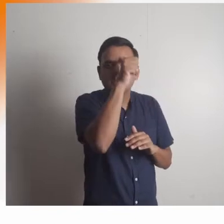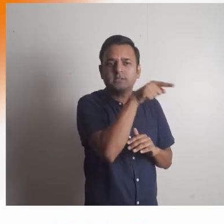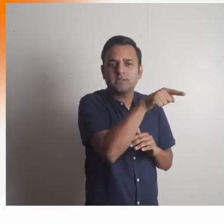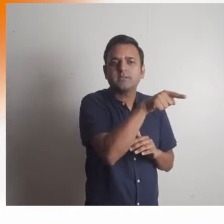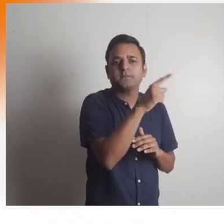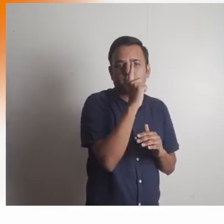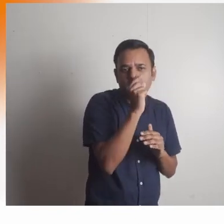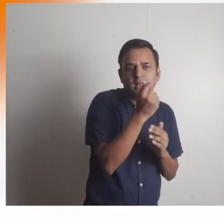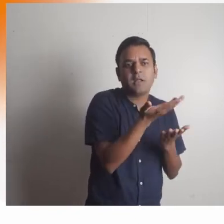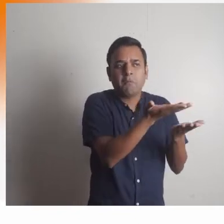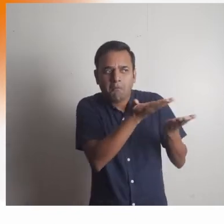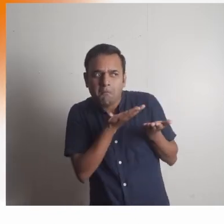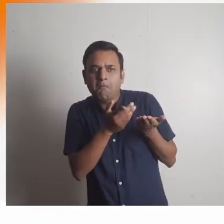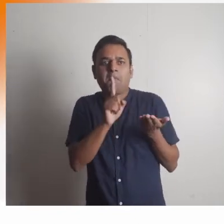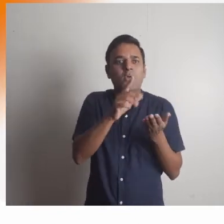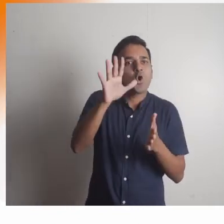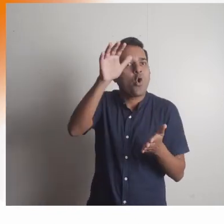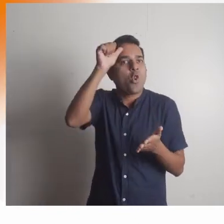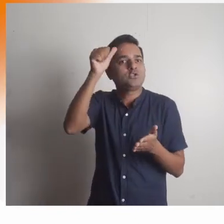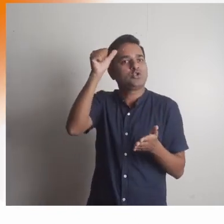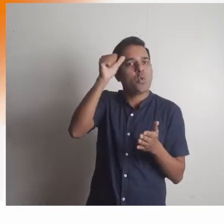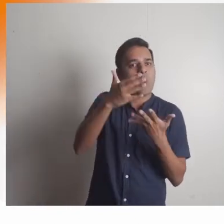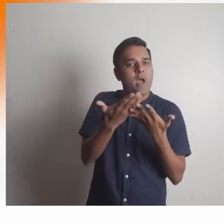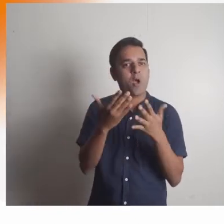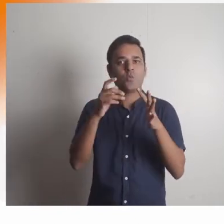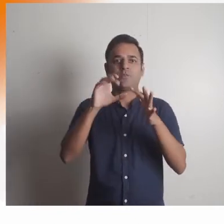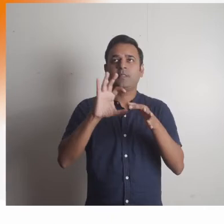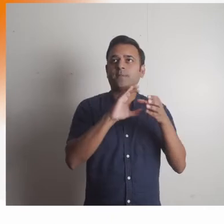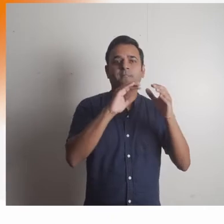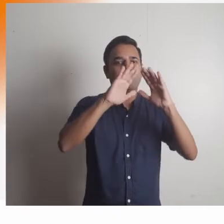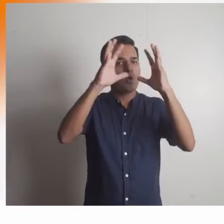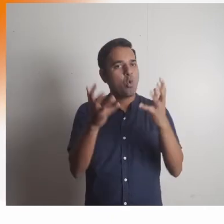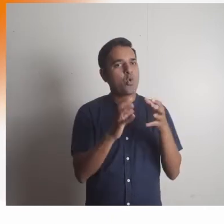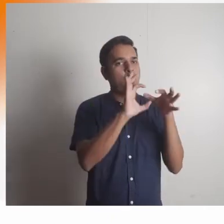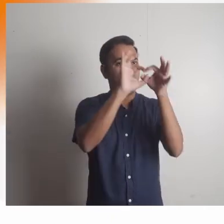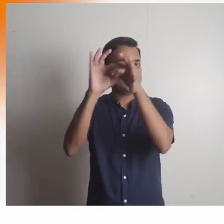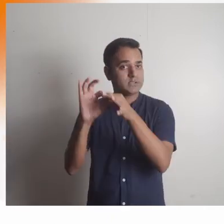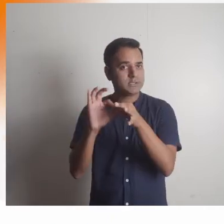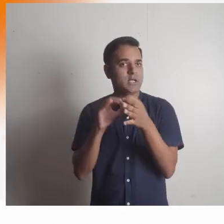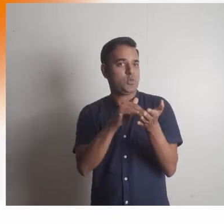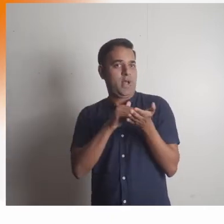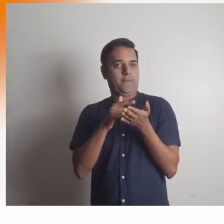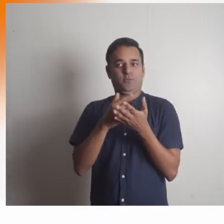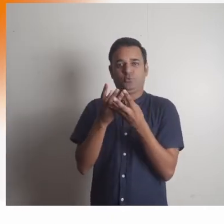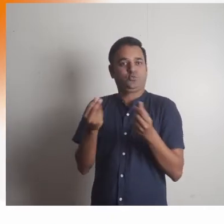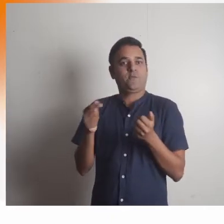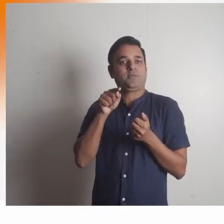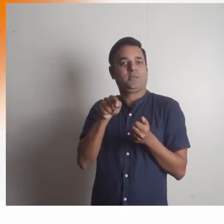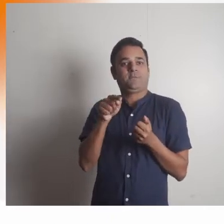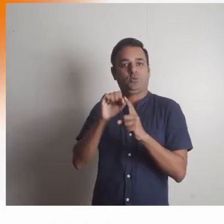right? Through all our society. It says, don't just look to the universities. Often they're the ones who, because of whatever reason, because